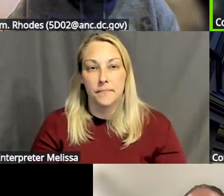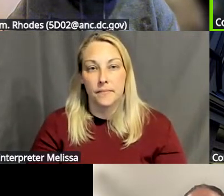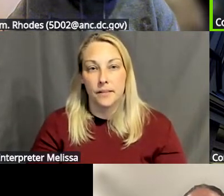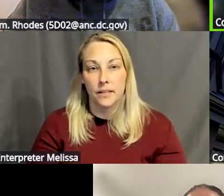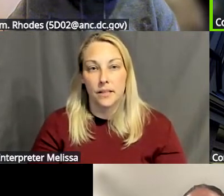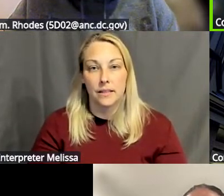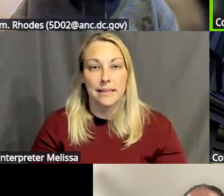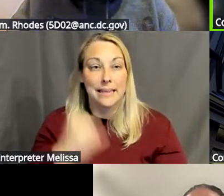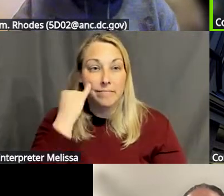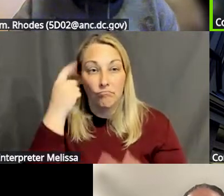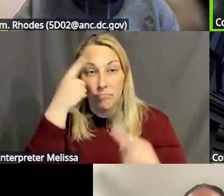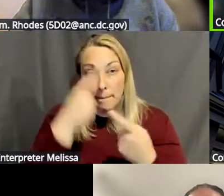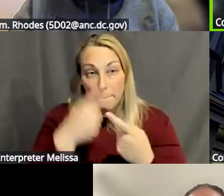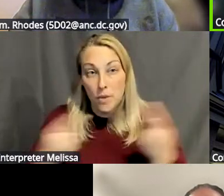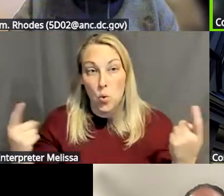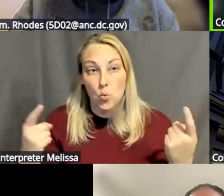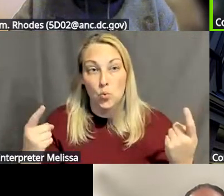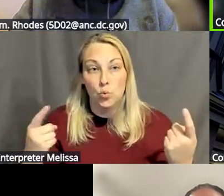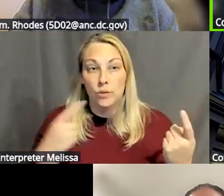Those opposed say nay.